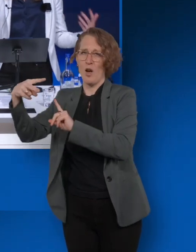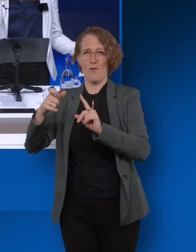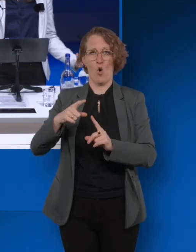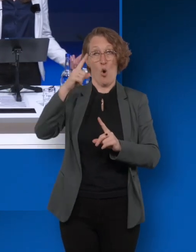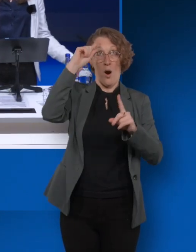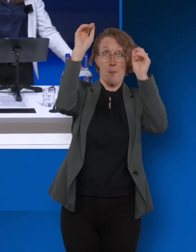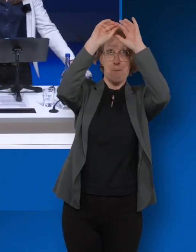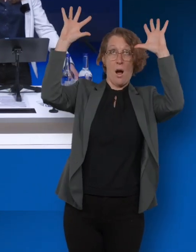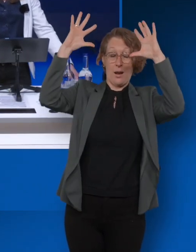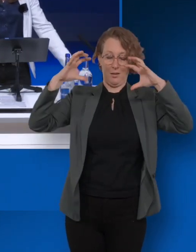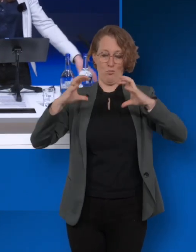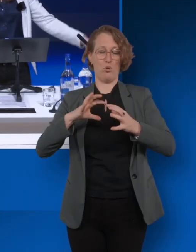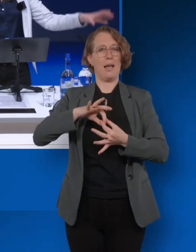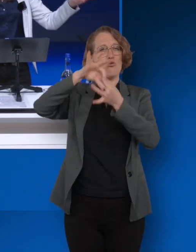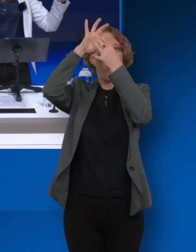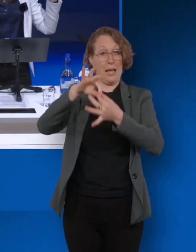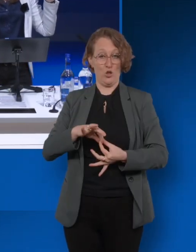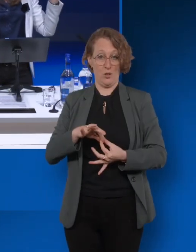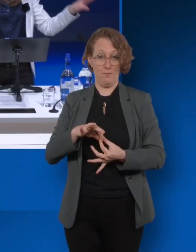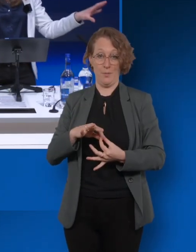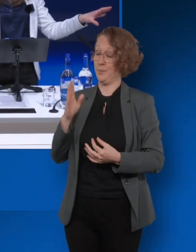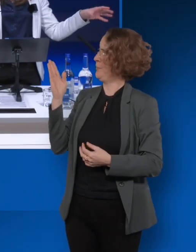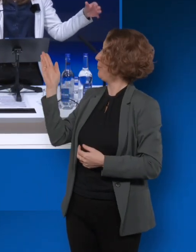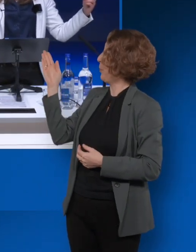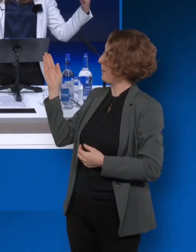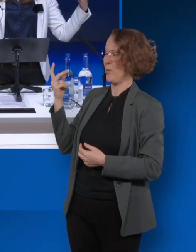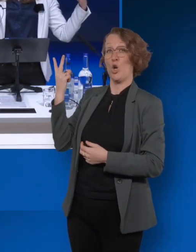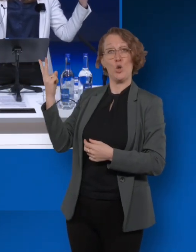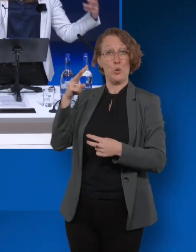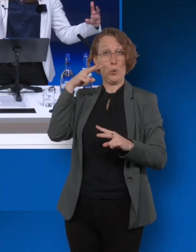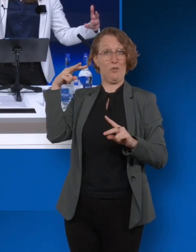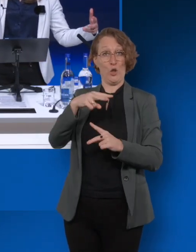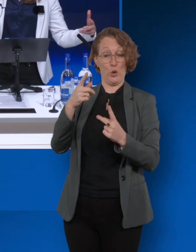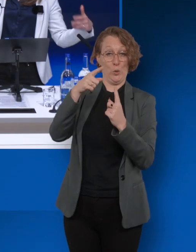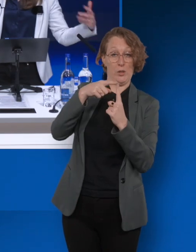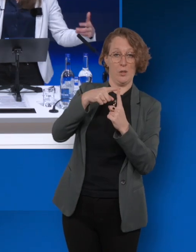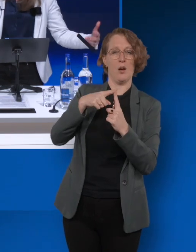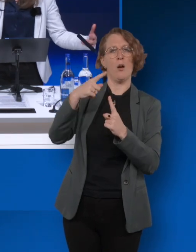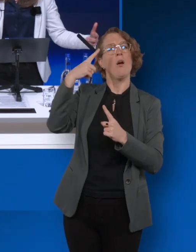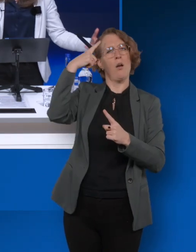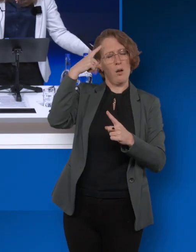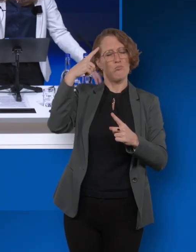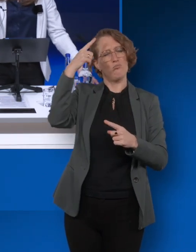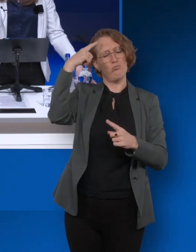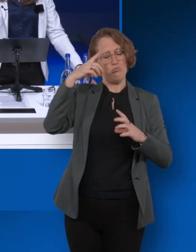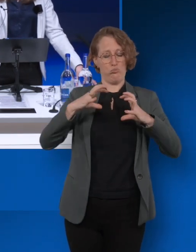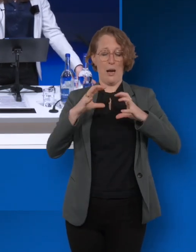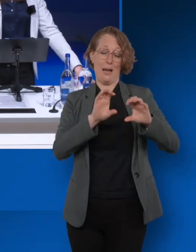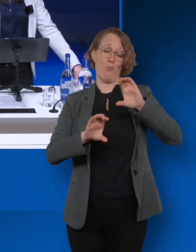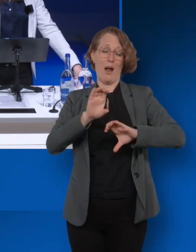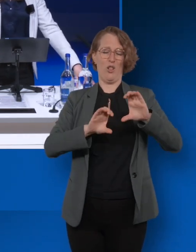relationship between the mind and the brain. I've presented two views that argue that brain biology can account for